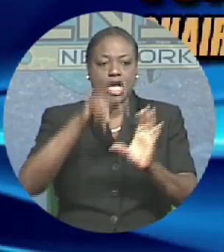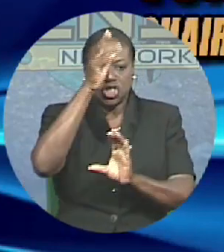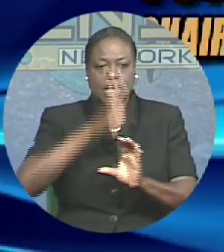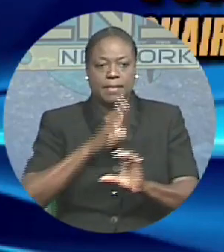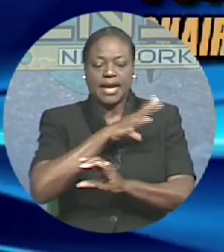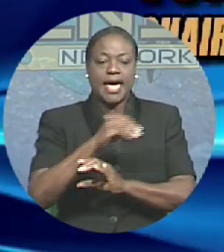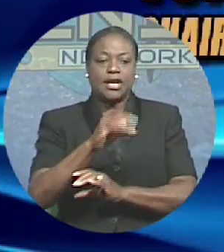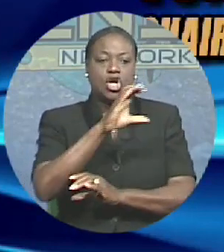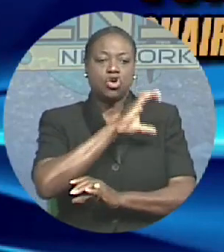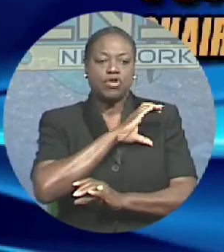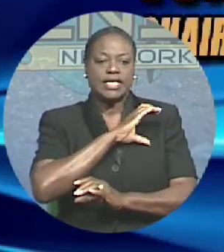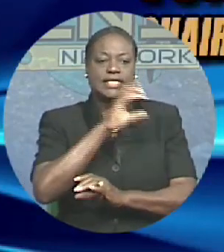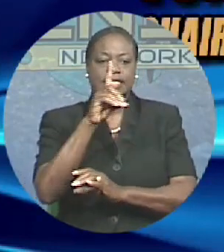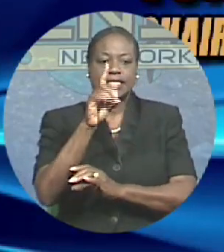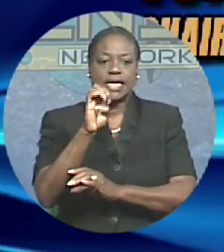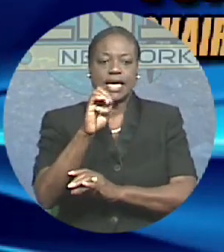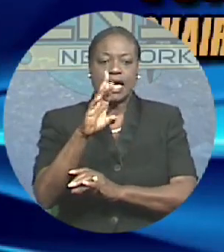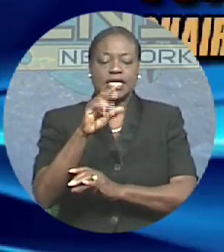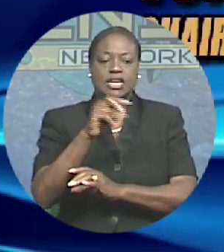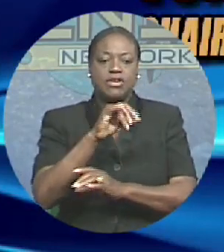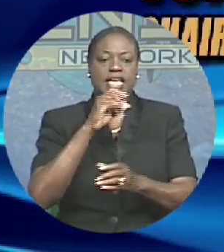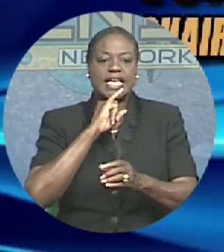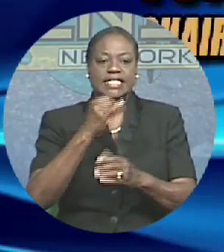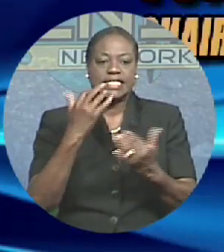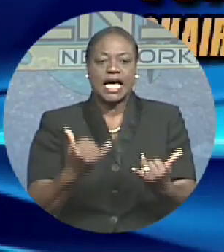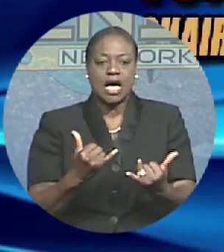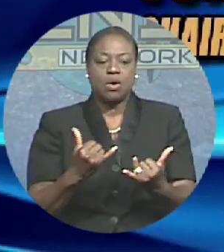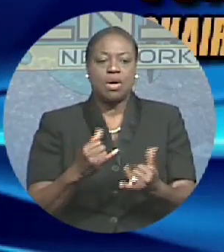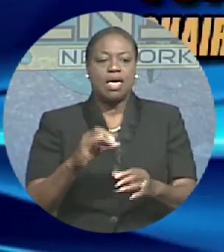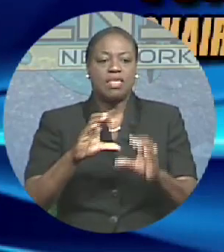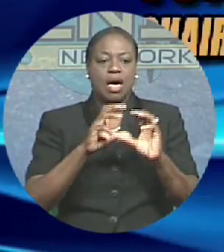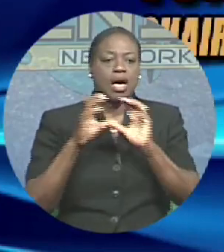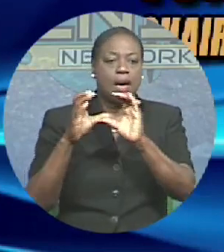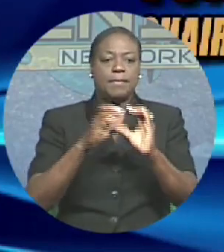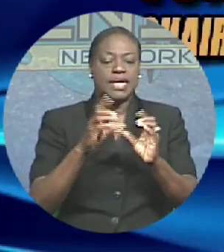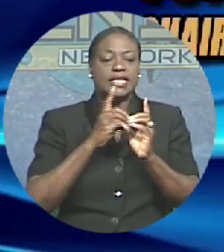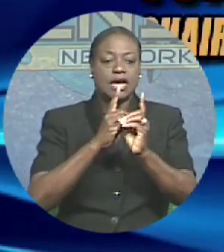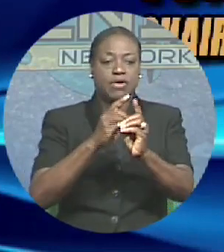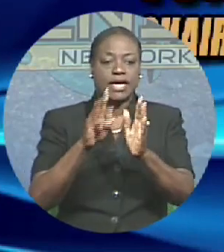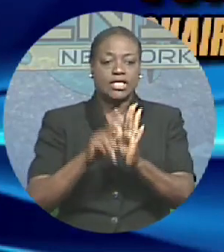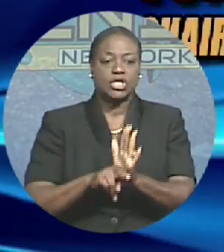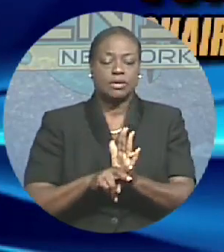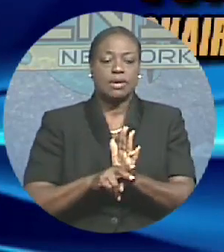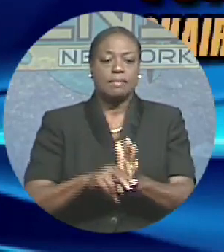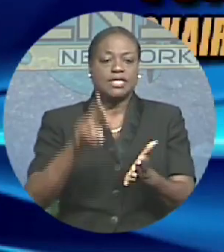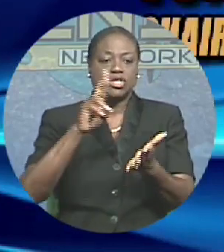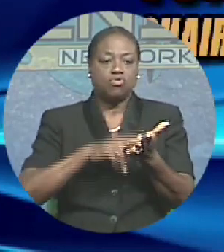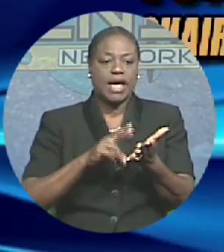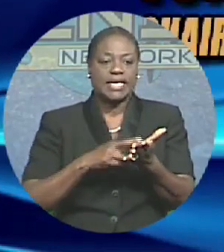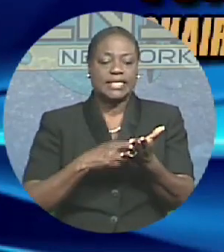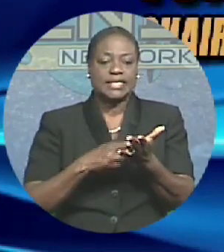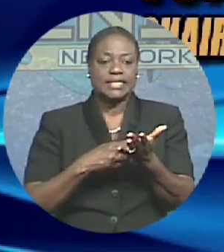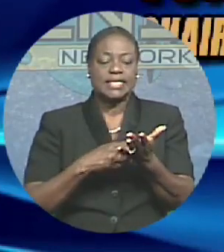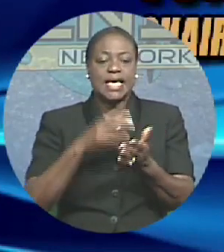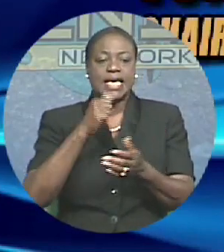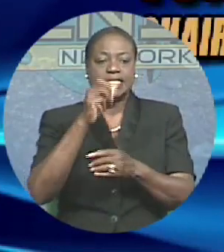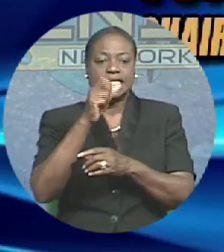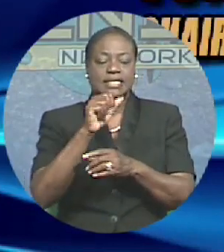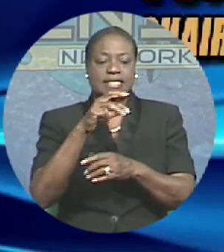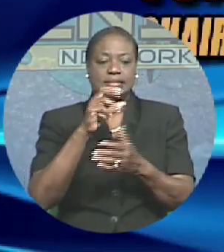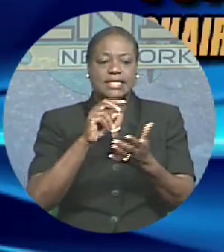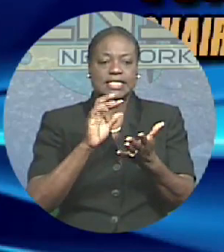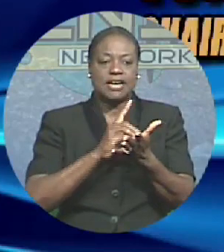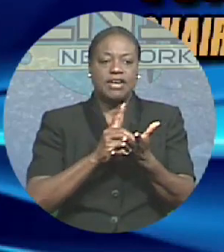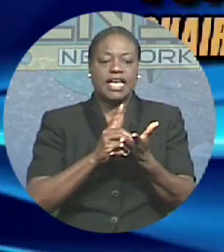Chris Daring as company director. Mr. Rice is the chief executive of CWC, and Mr. Daring is a senior executive